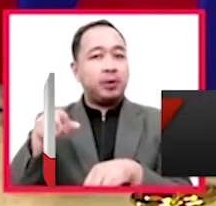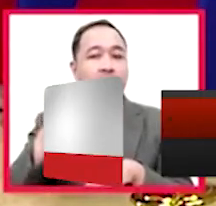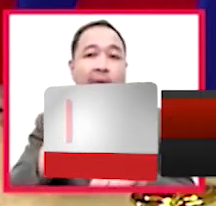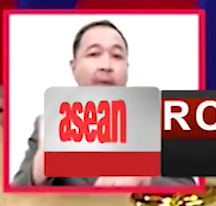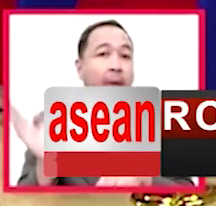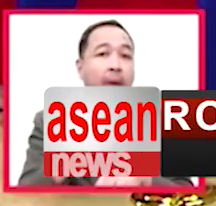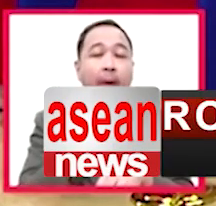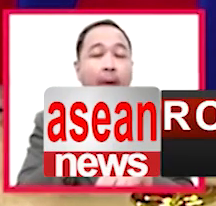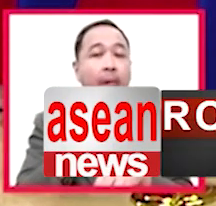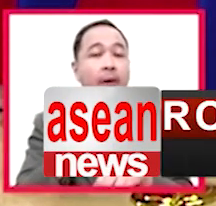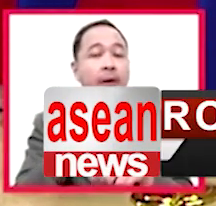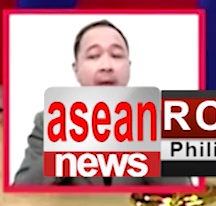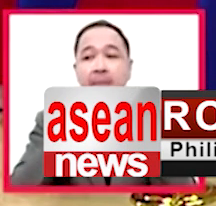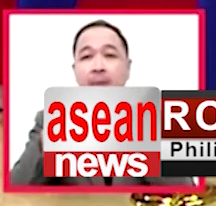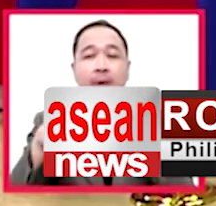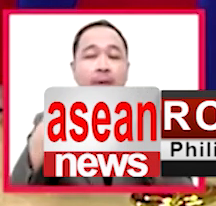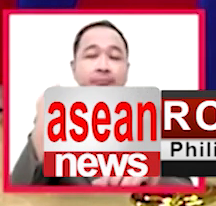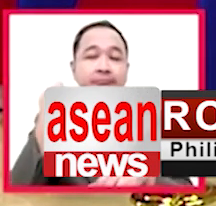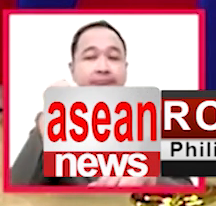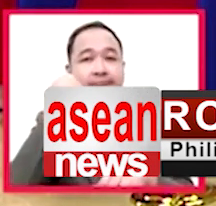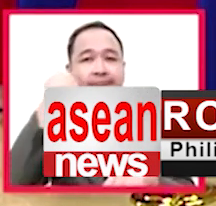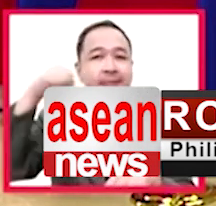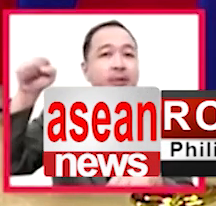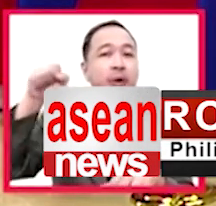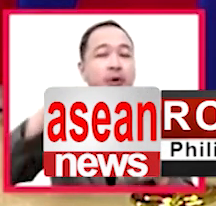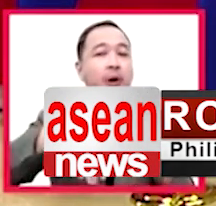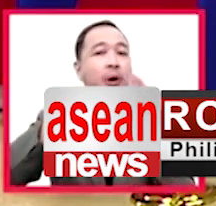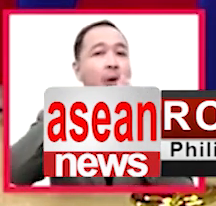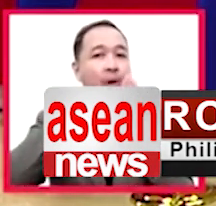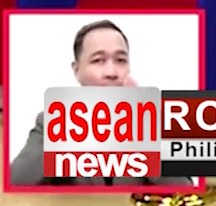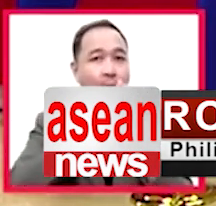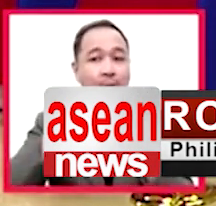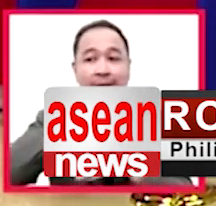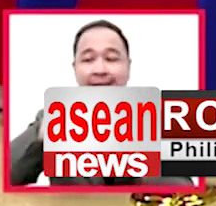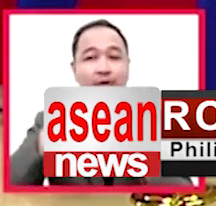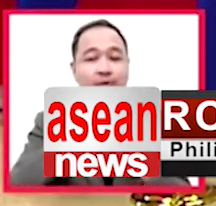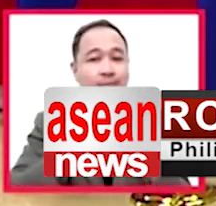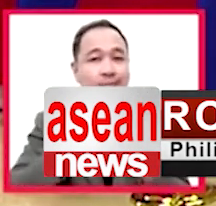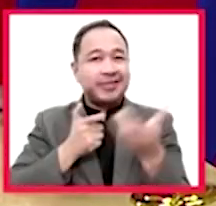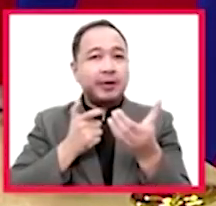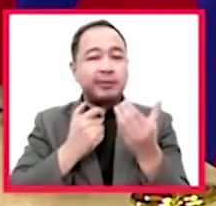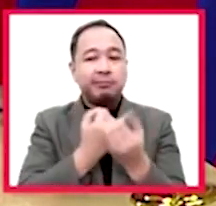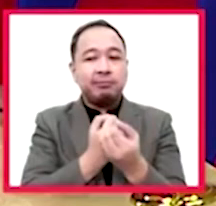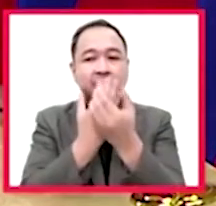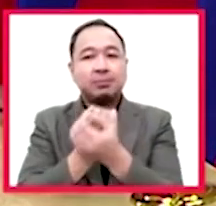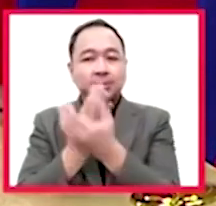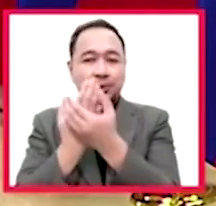will deal with all criminals, including terrorists, with the full force of our